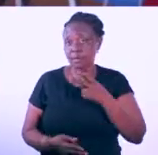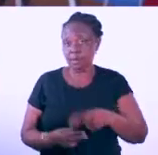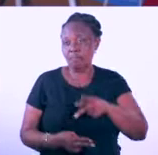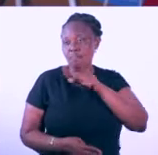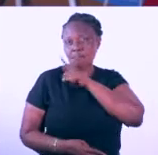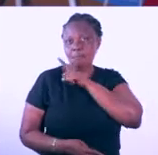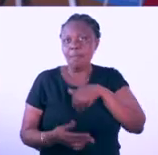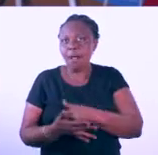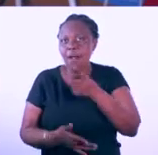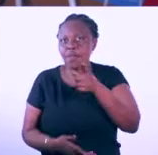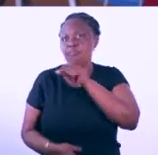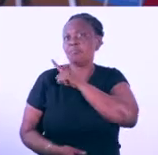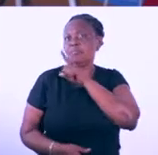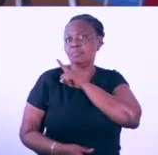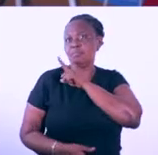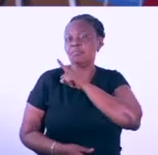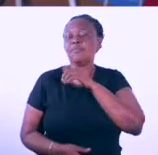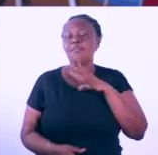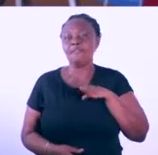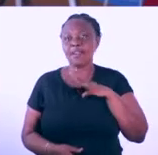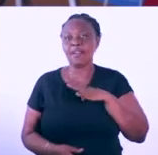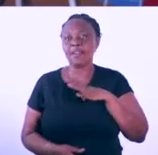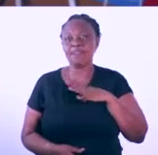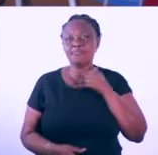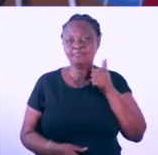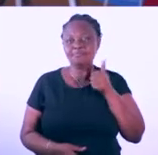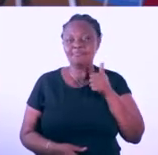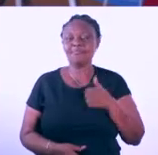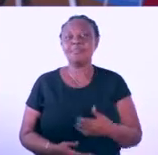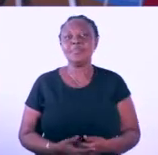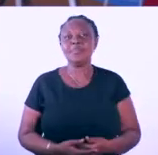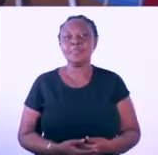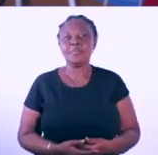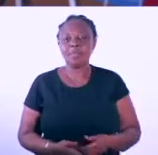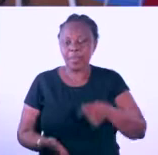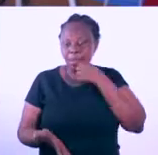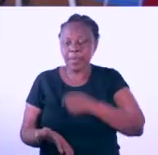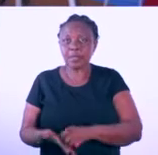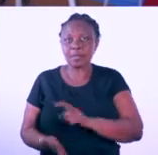How are you, Lord? I'm fine. Good. Now, put your pencil down and bring your hand.